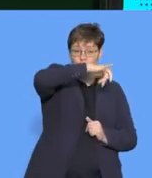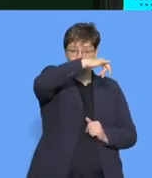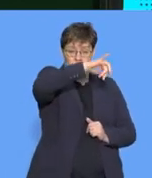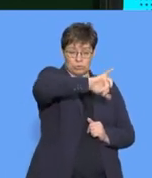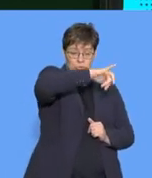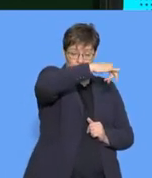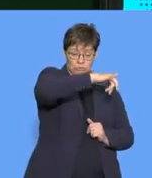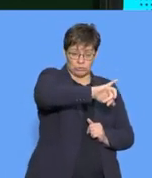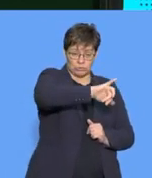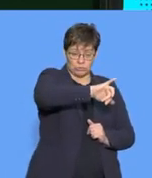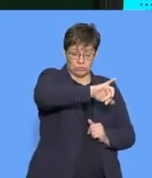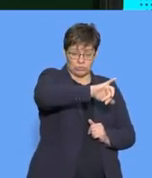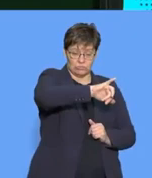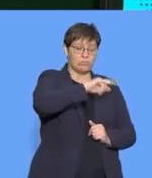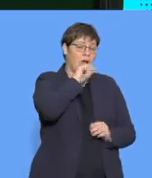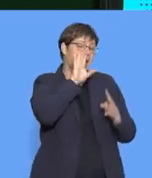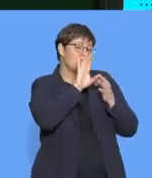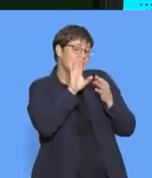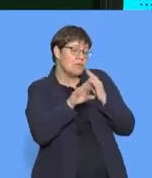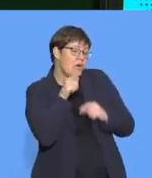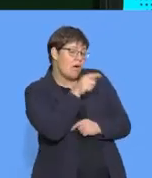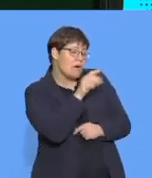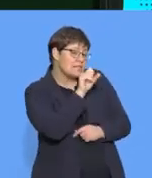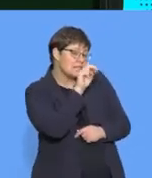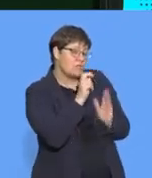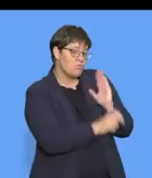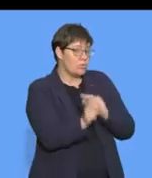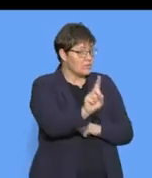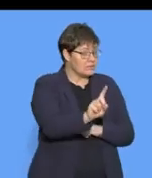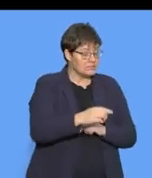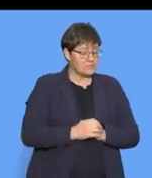sine rule? What's the criteria for that? Let's check.